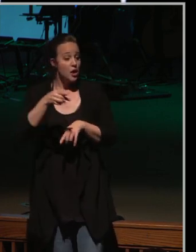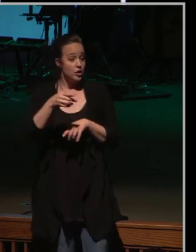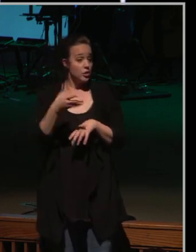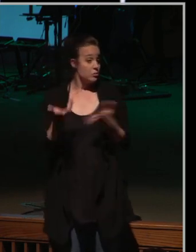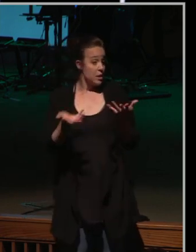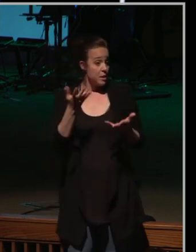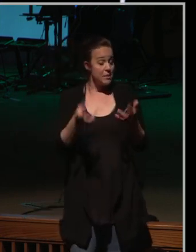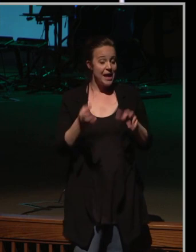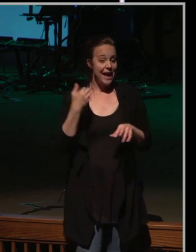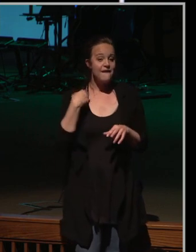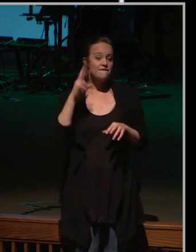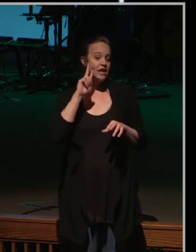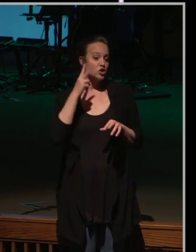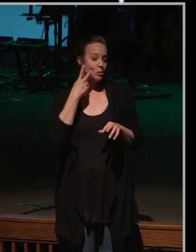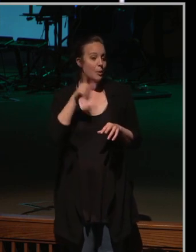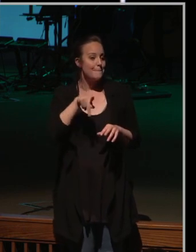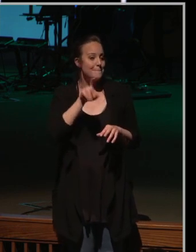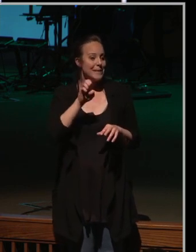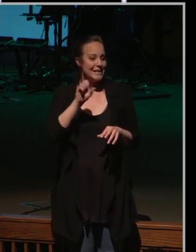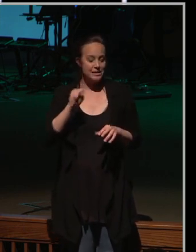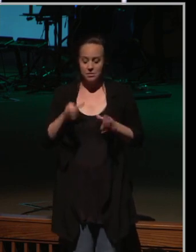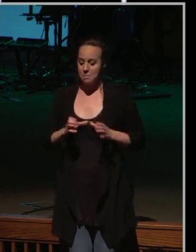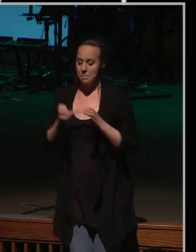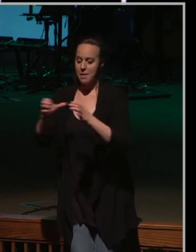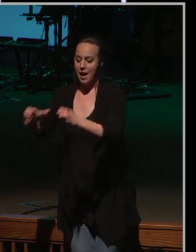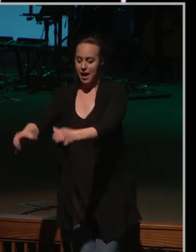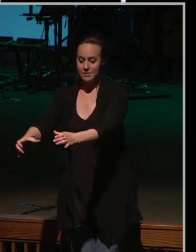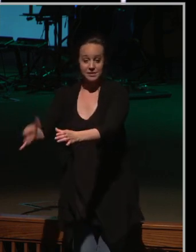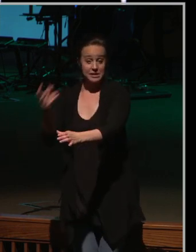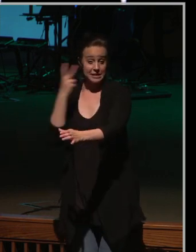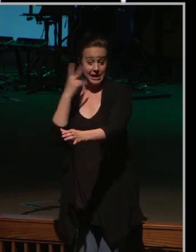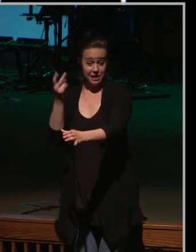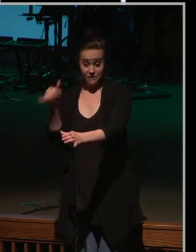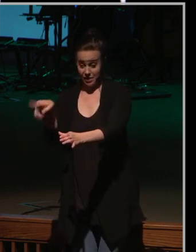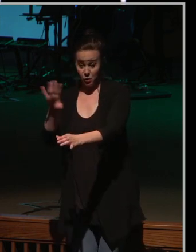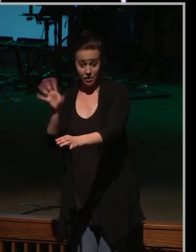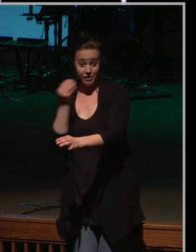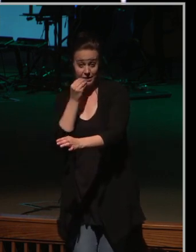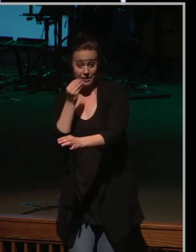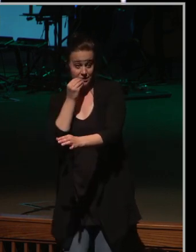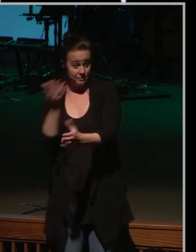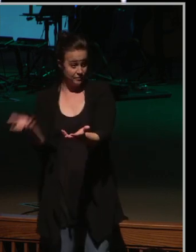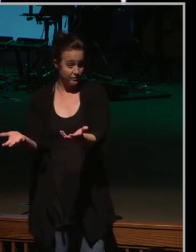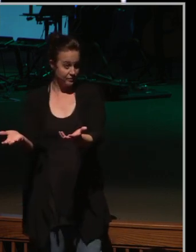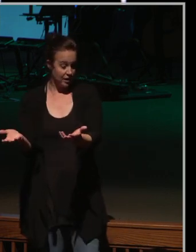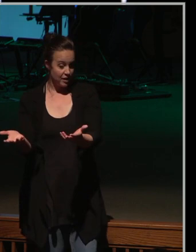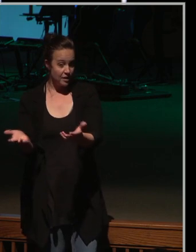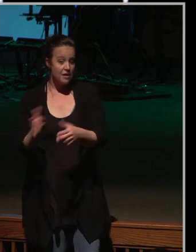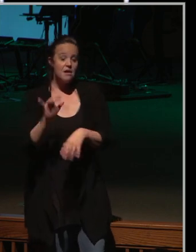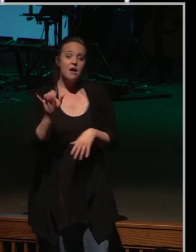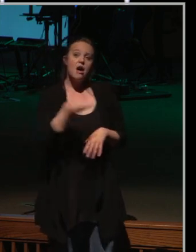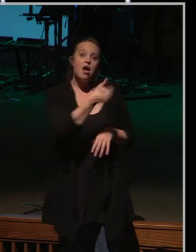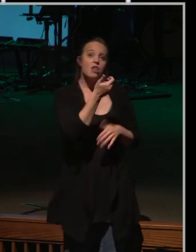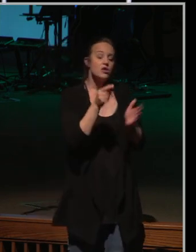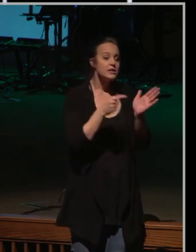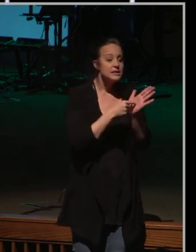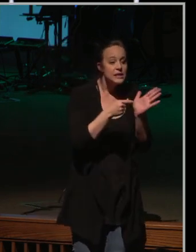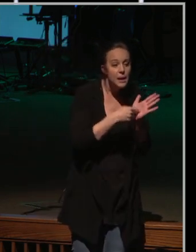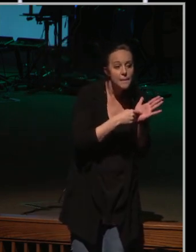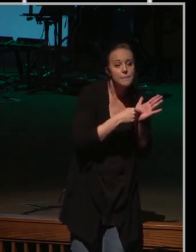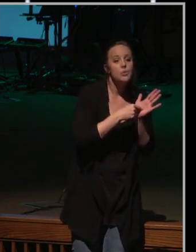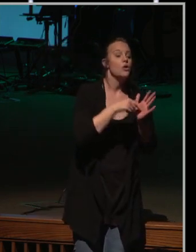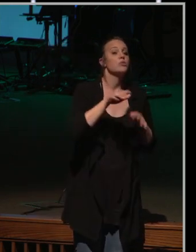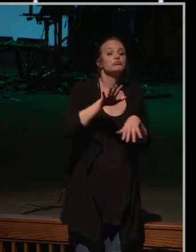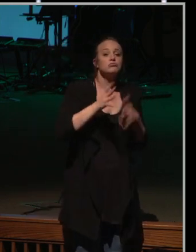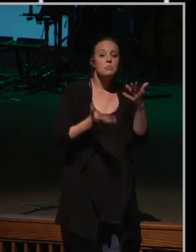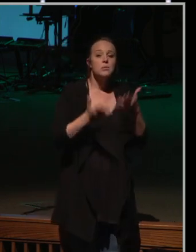Those times maybe when your son gets skipping class and he decides to lie about it. Those times when your daughter goes on an anger-fueled rant,